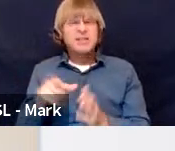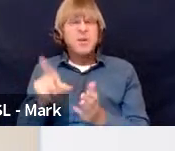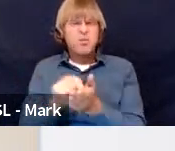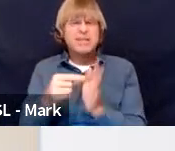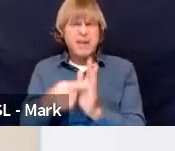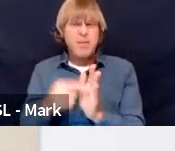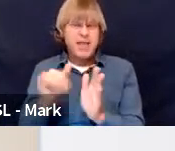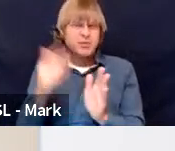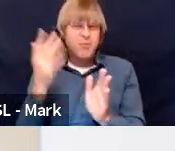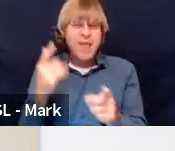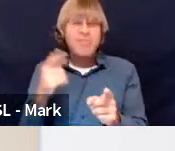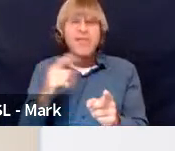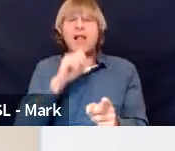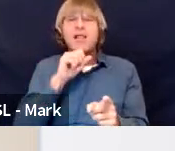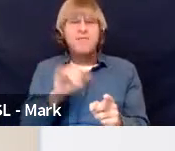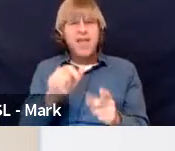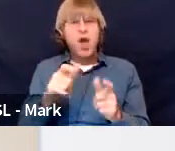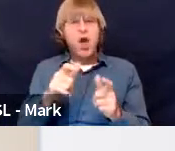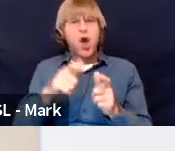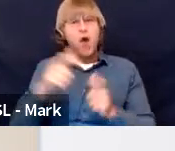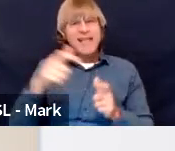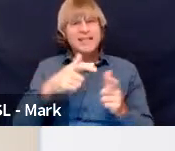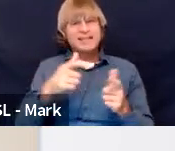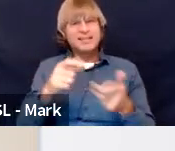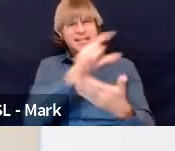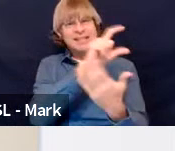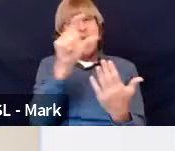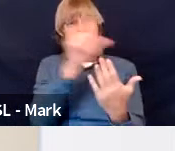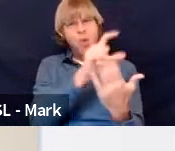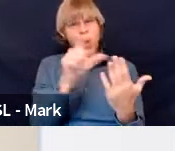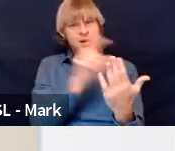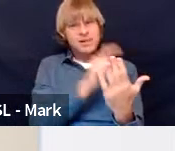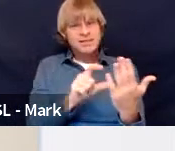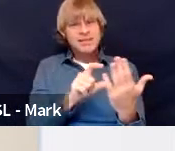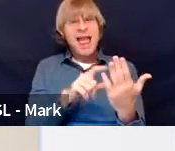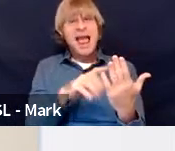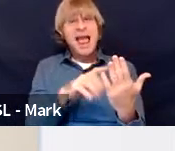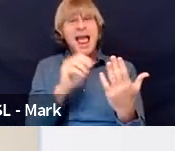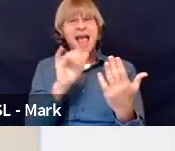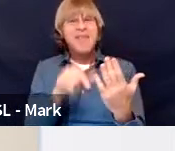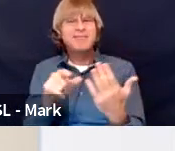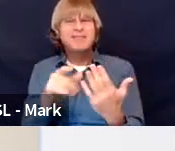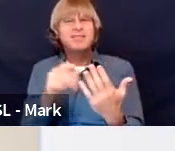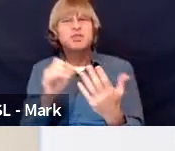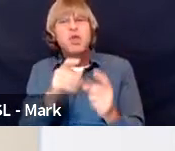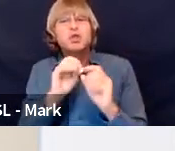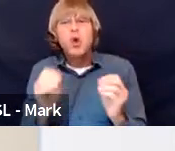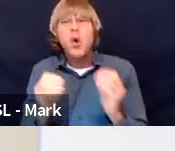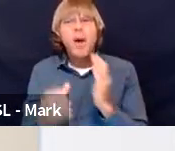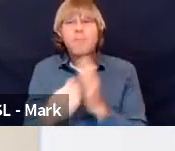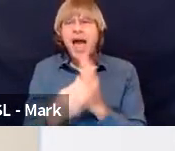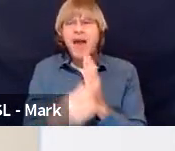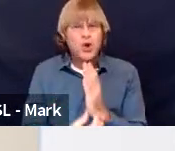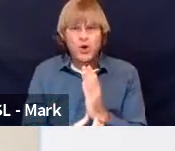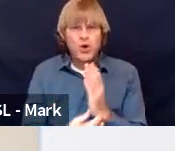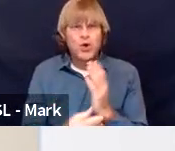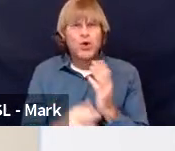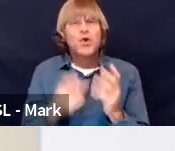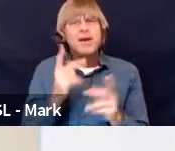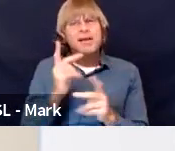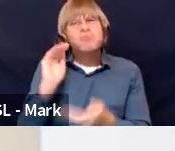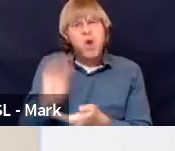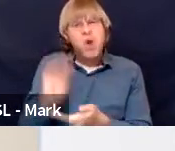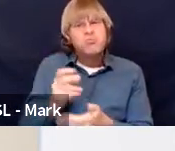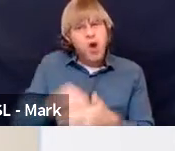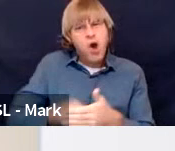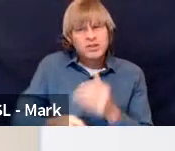samples are huge. They loved the oversized tabloid format and that deconstructed feel. So there's no bindery involved, keeping costs down a